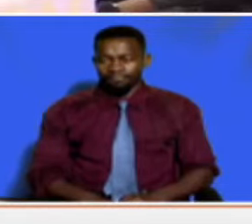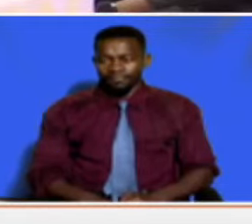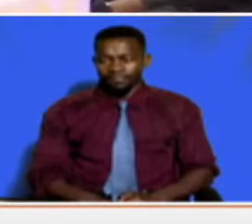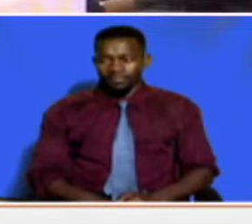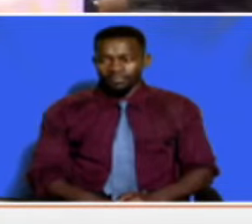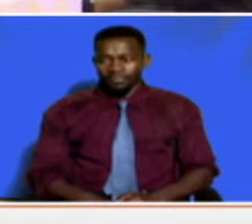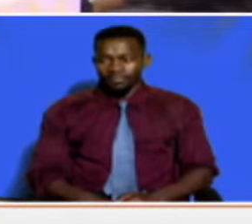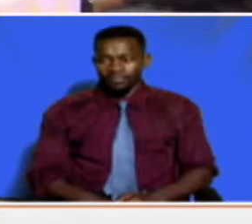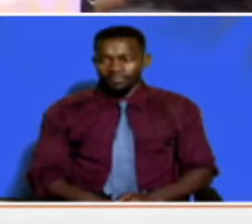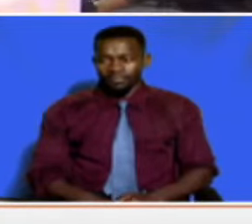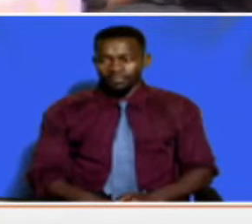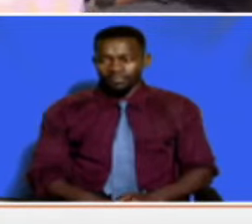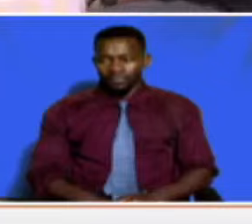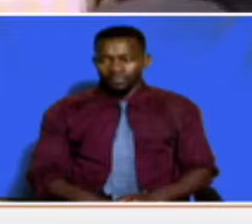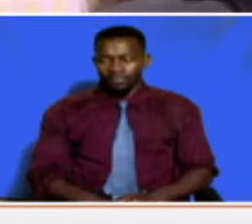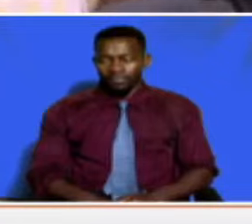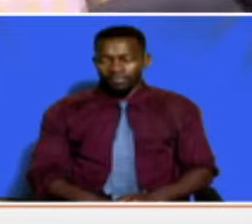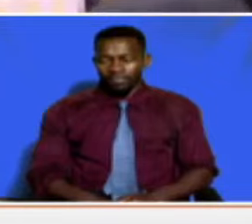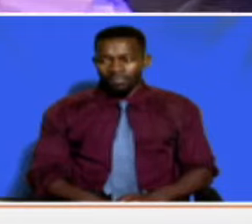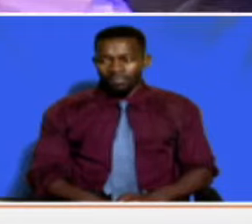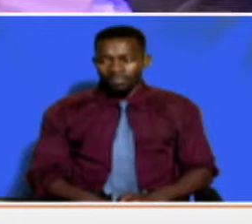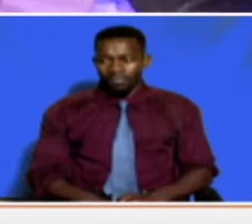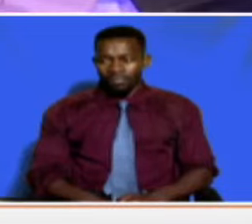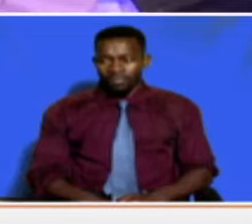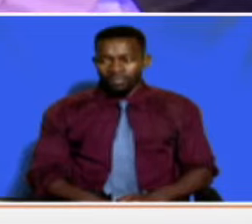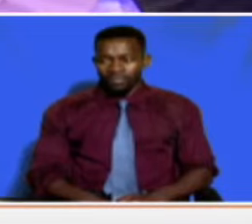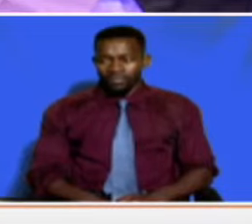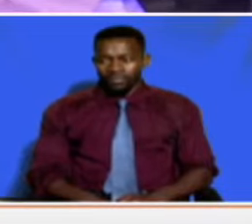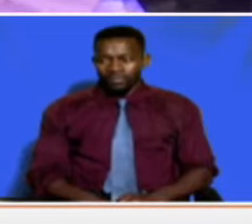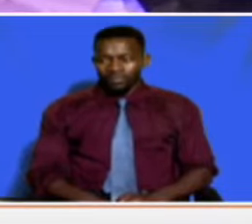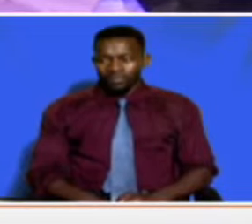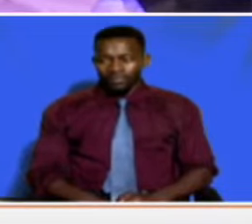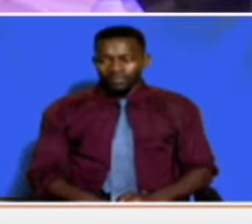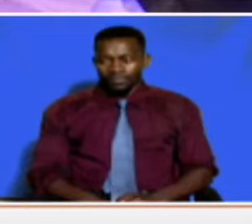We are just about to go into the next session. We go. Wow.